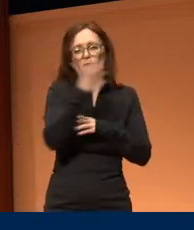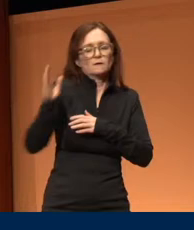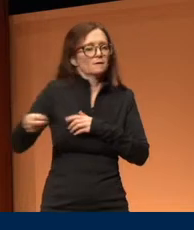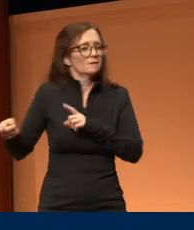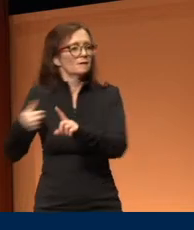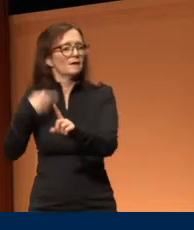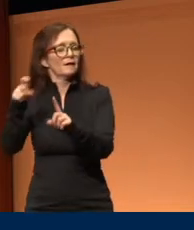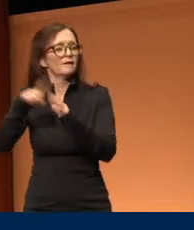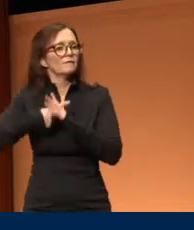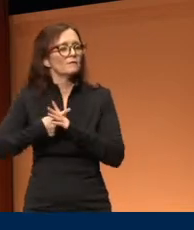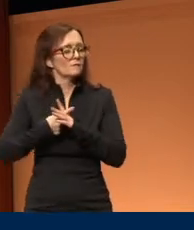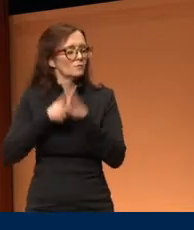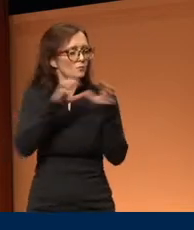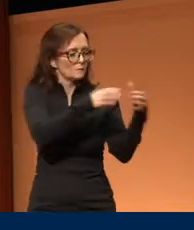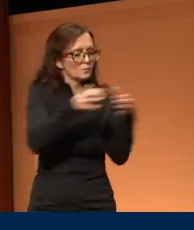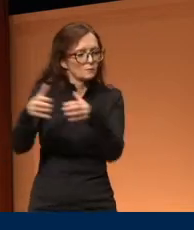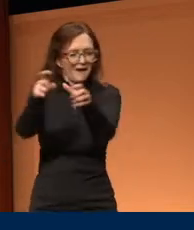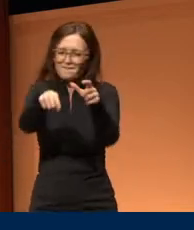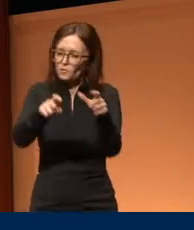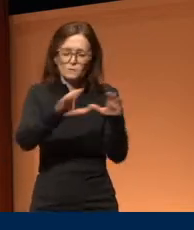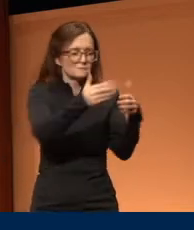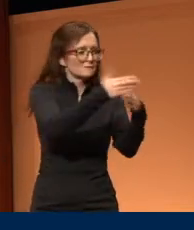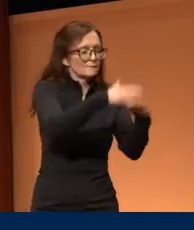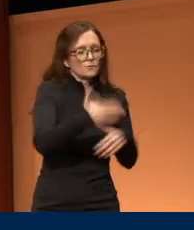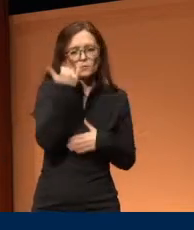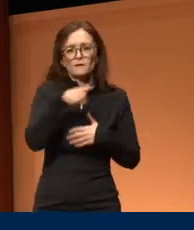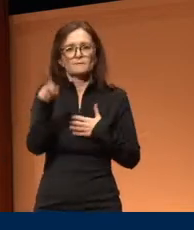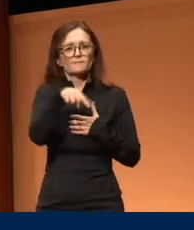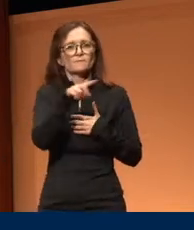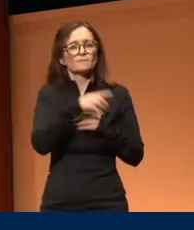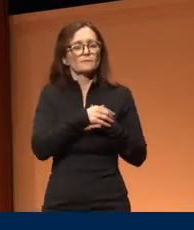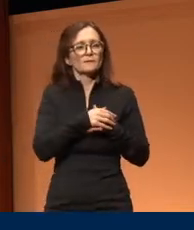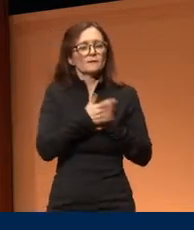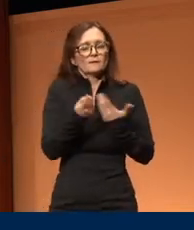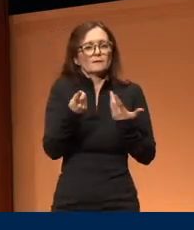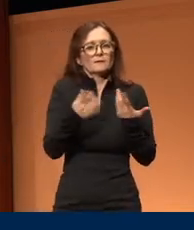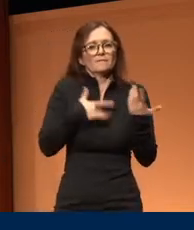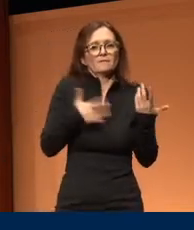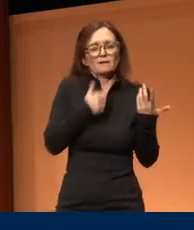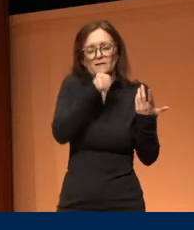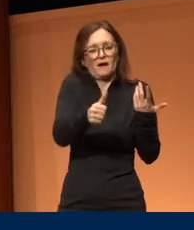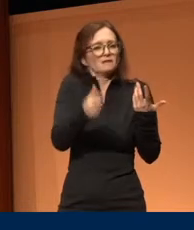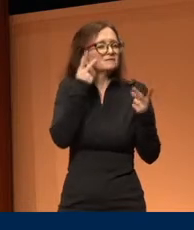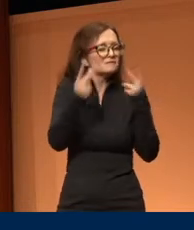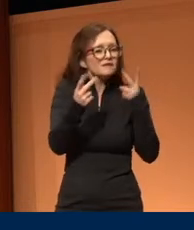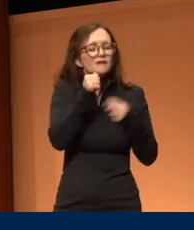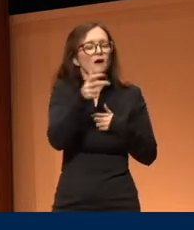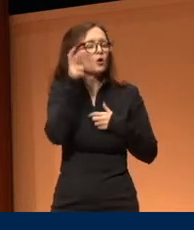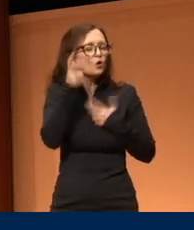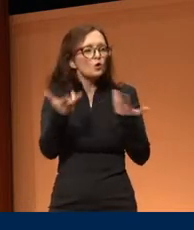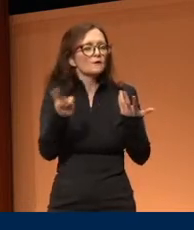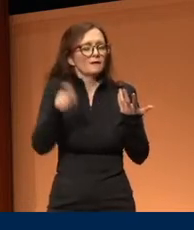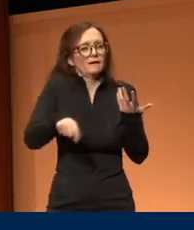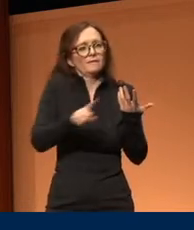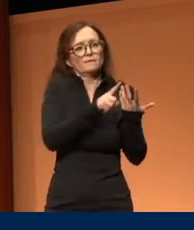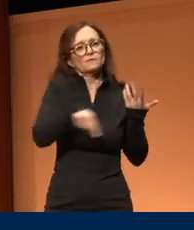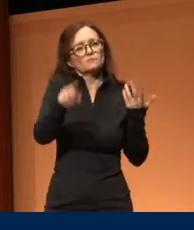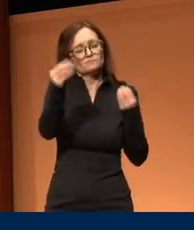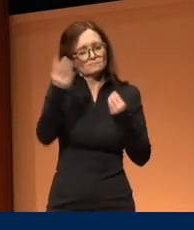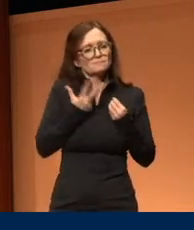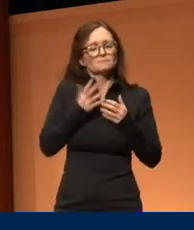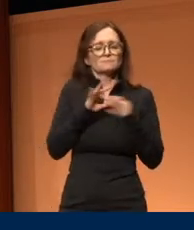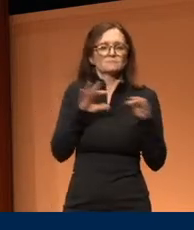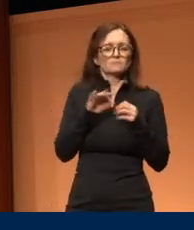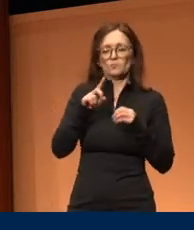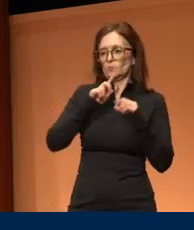had to create these opinion groups because we were losing them. They felt not seen. They felt not heard. They told us,